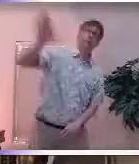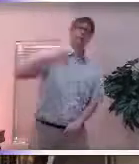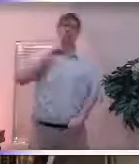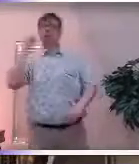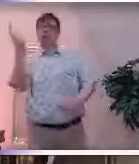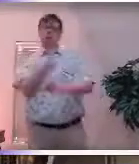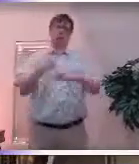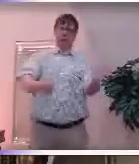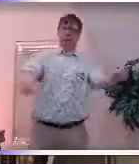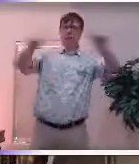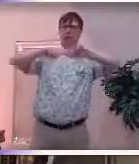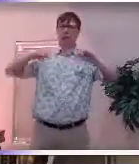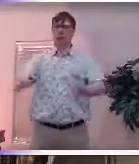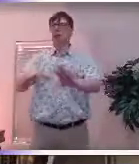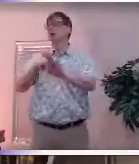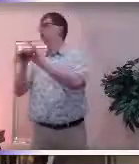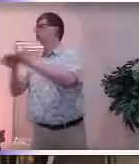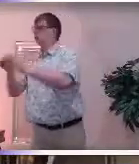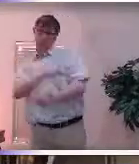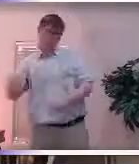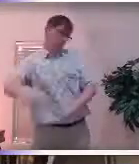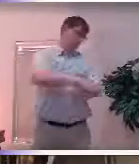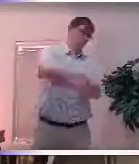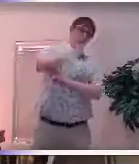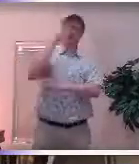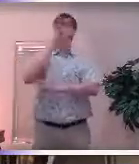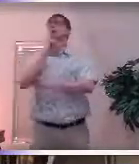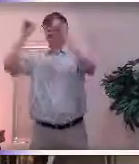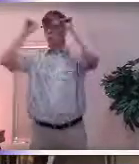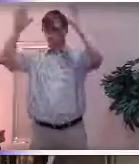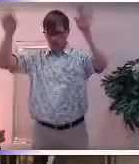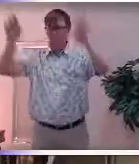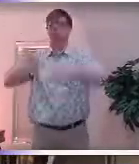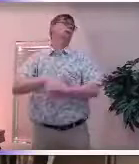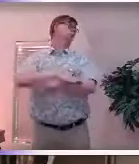going about the things that we're doing every day. And isn't it wonderful that